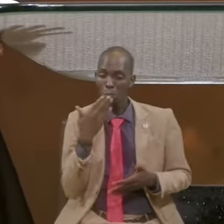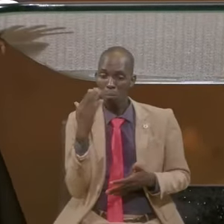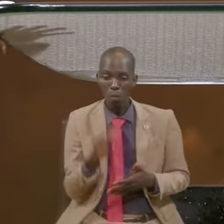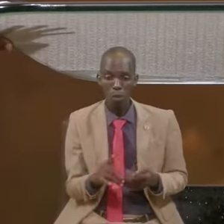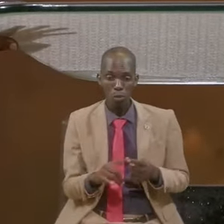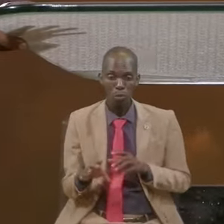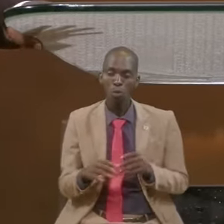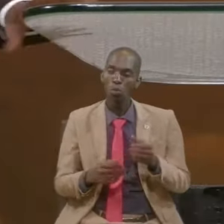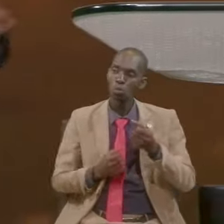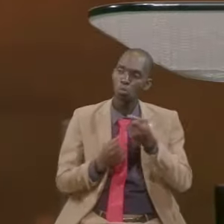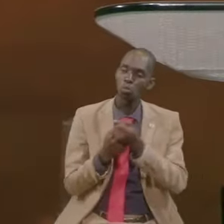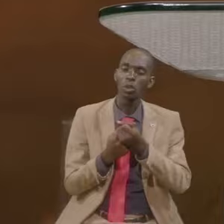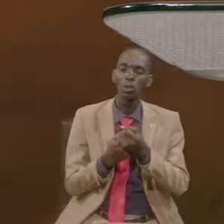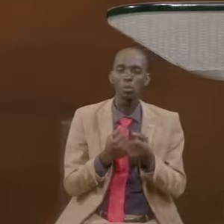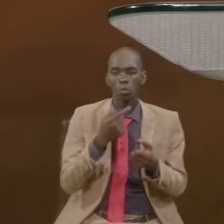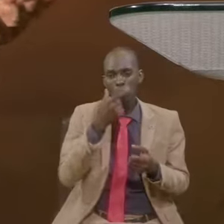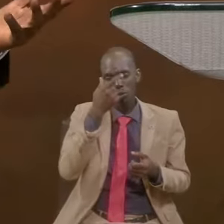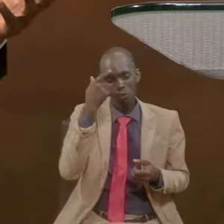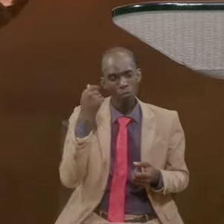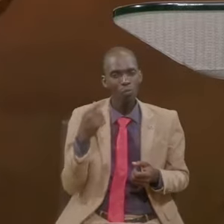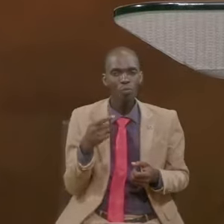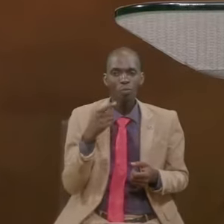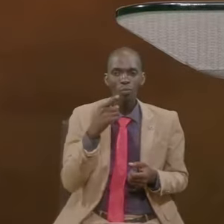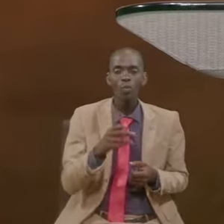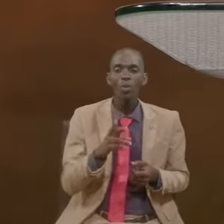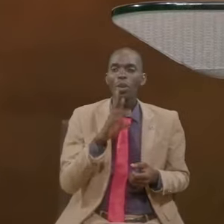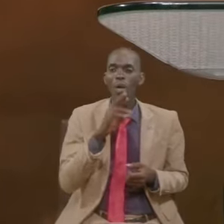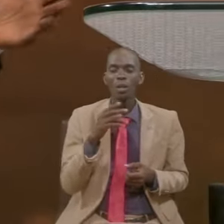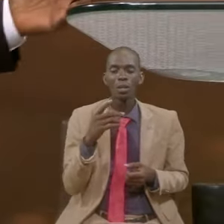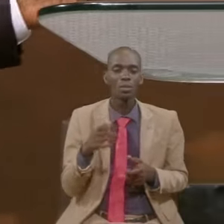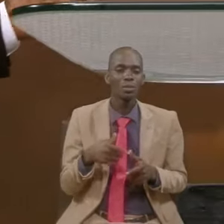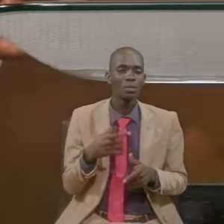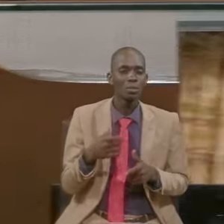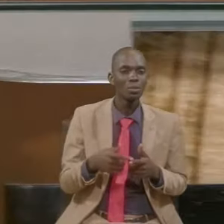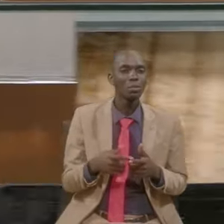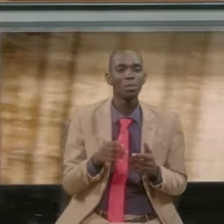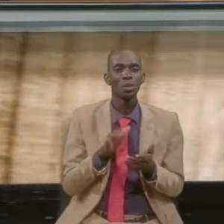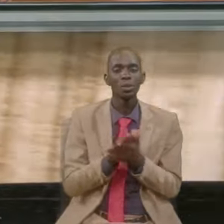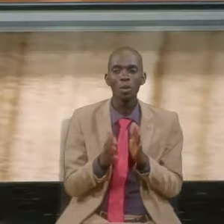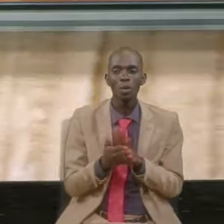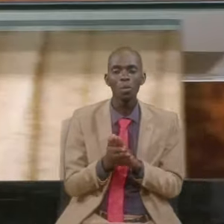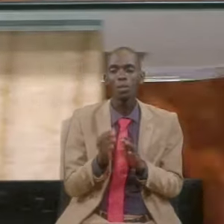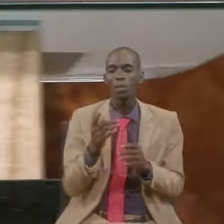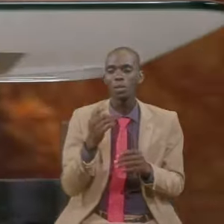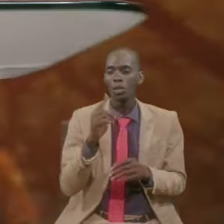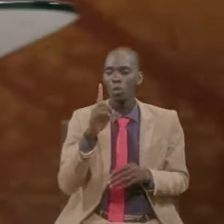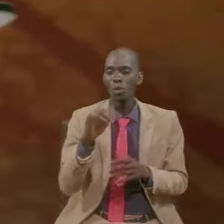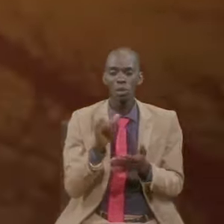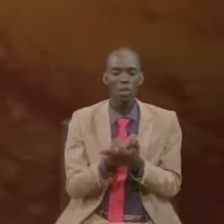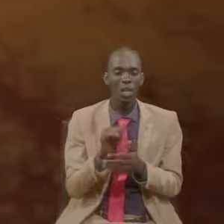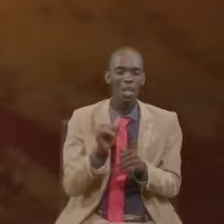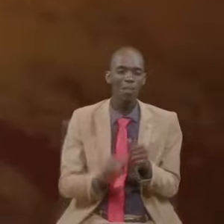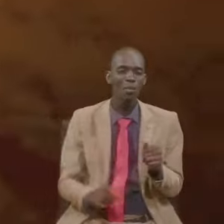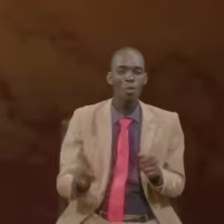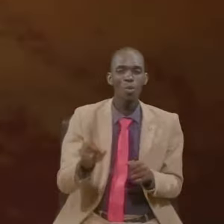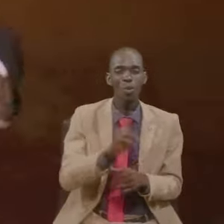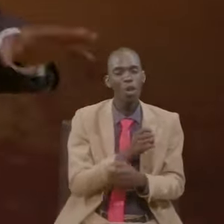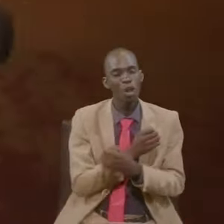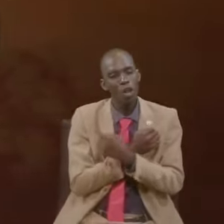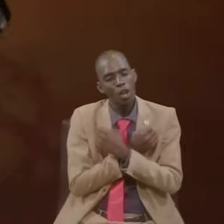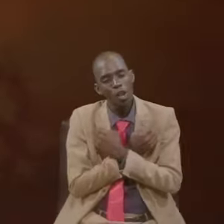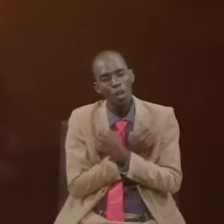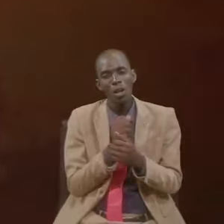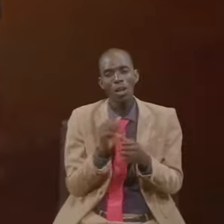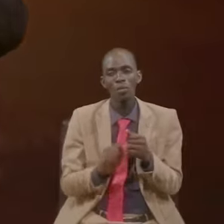volunteer. Because you are, then you become the one that everybody loves, everybody